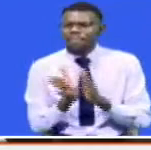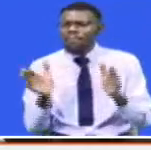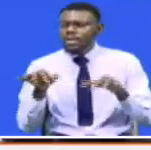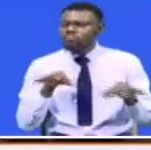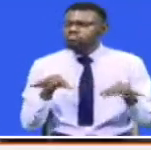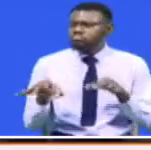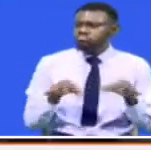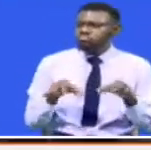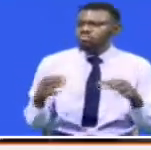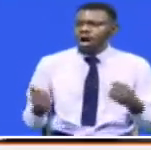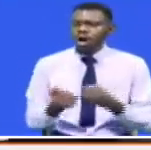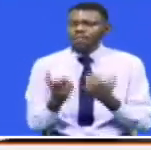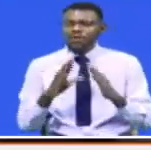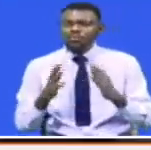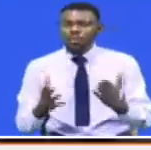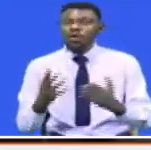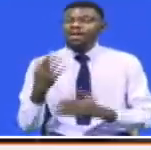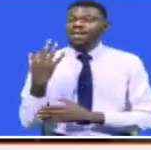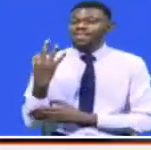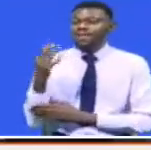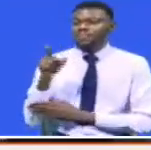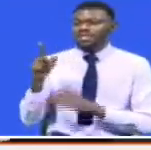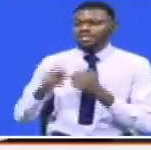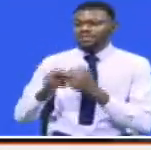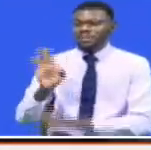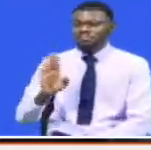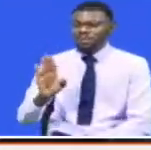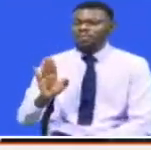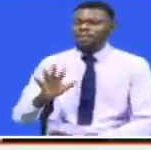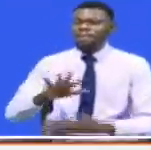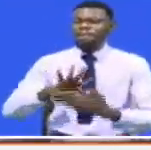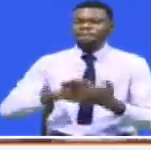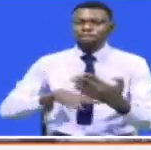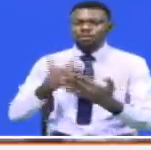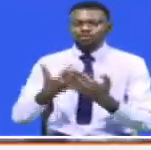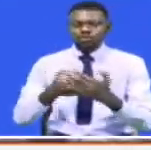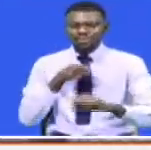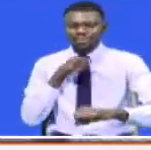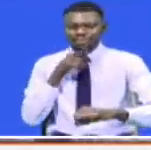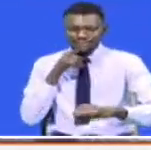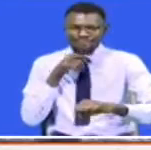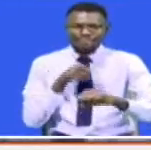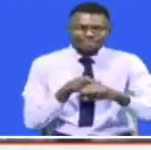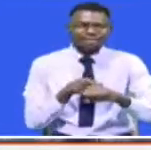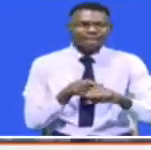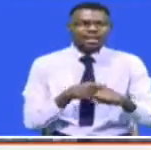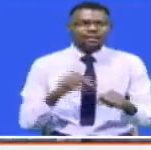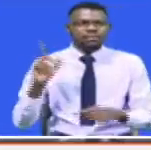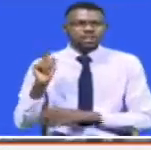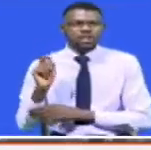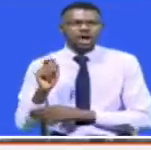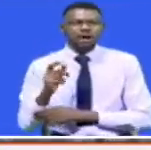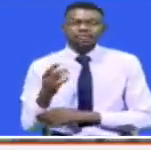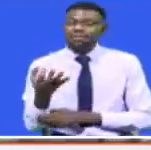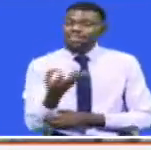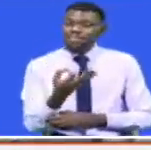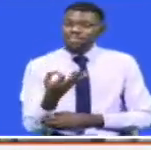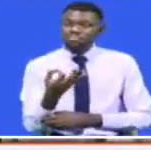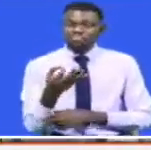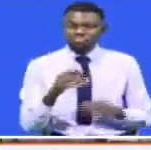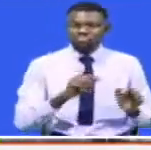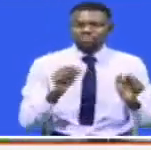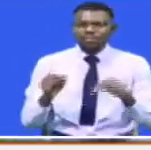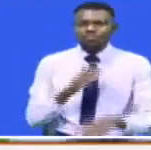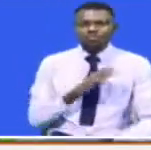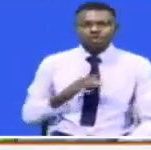happened over the bungled 3.7 billion shillings mosquito net tender. The three would appear before the Senate Health Committee,